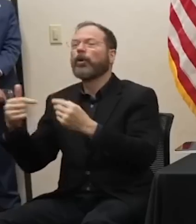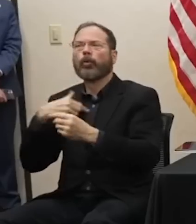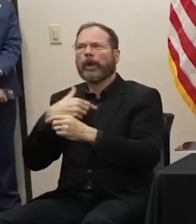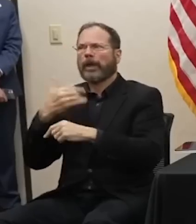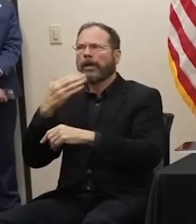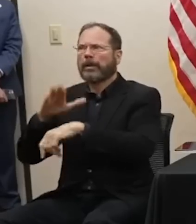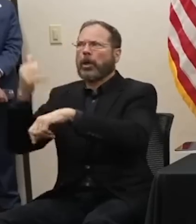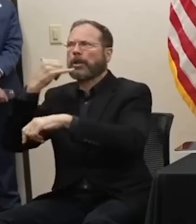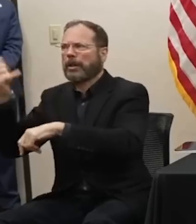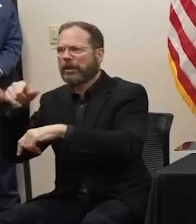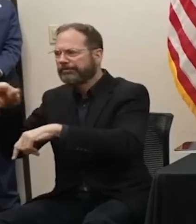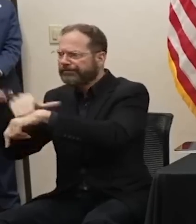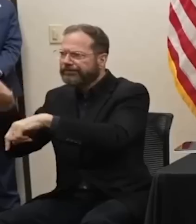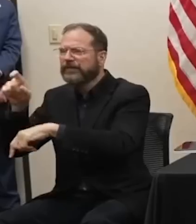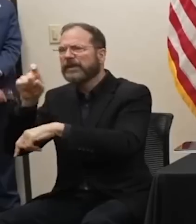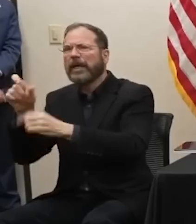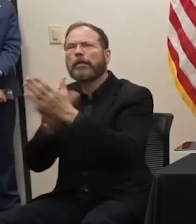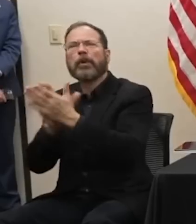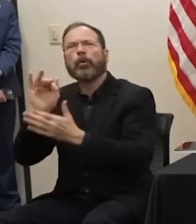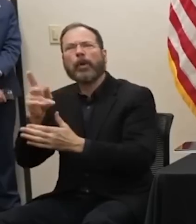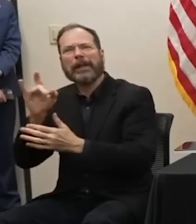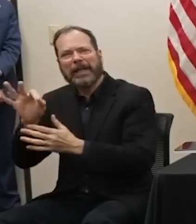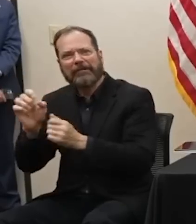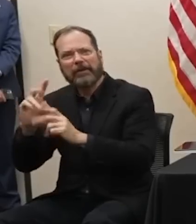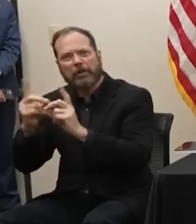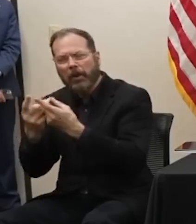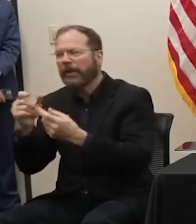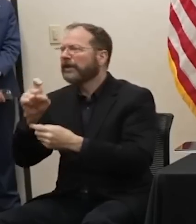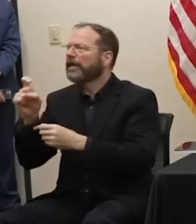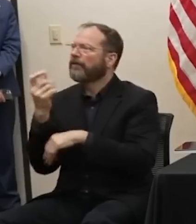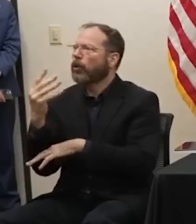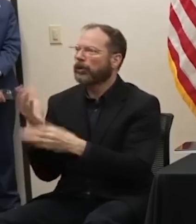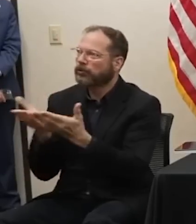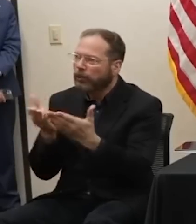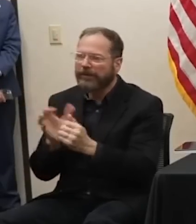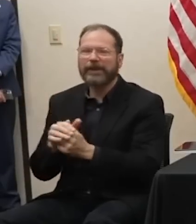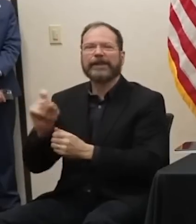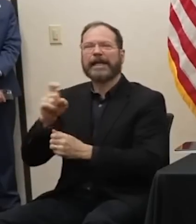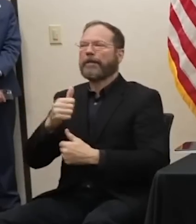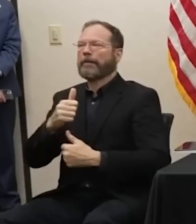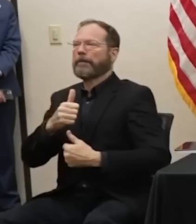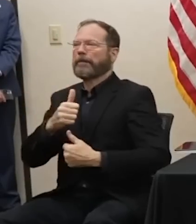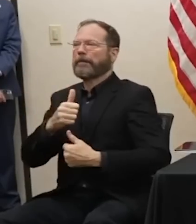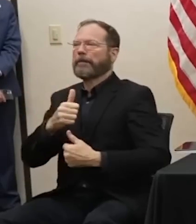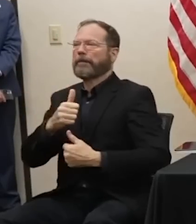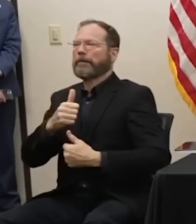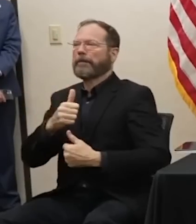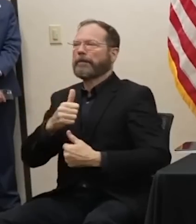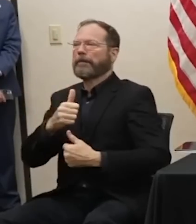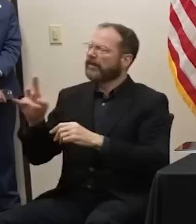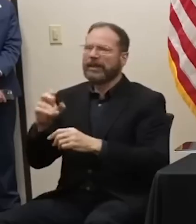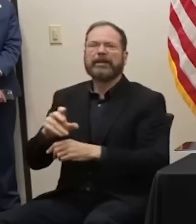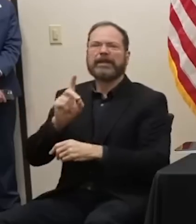upon the Texas Parks and Wildlife Department and the Texas Forest Service and Texas Military Division, along with